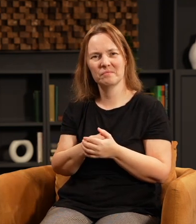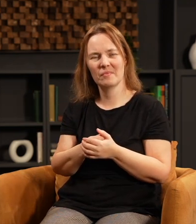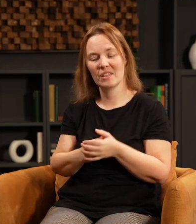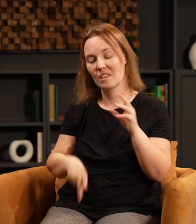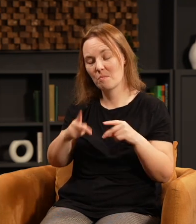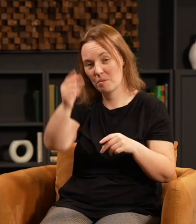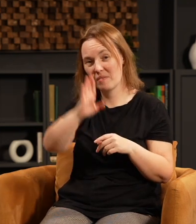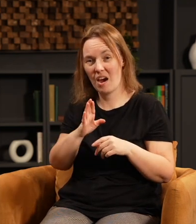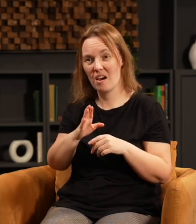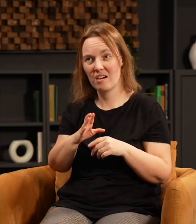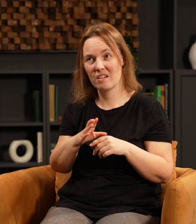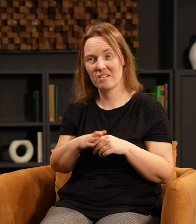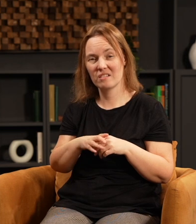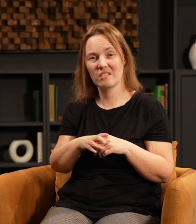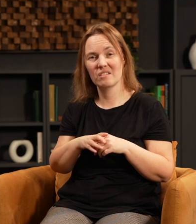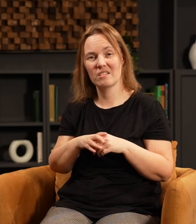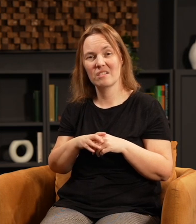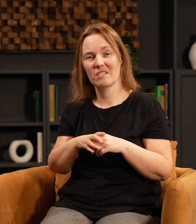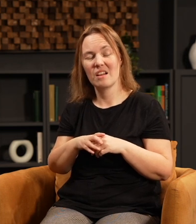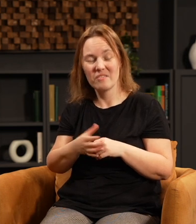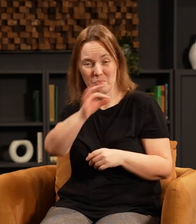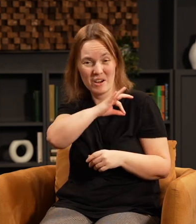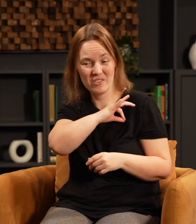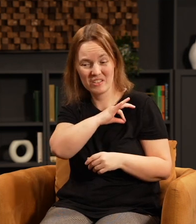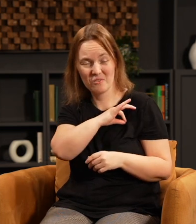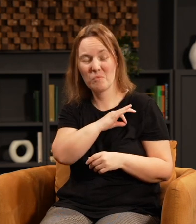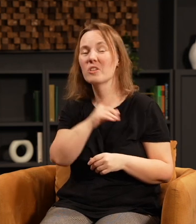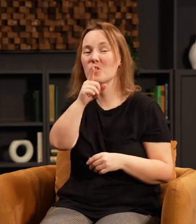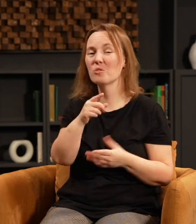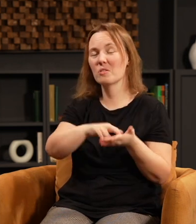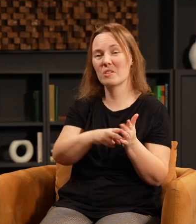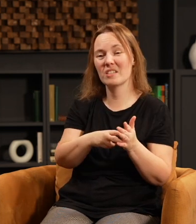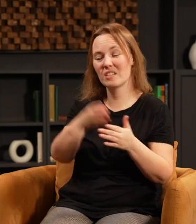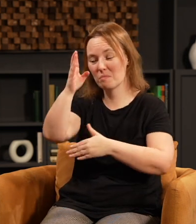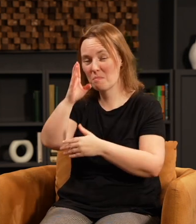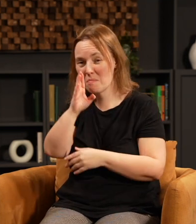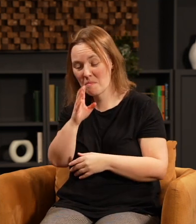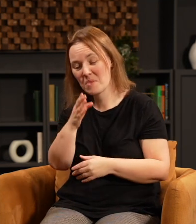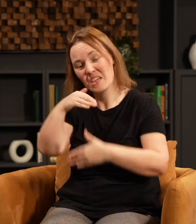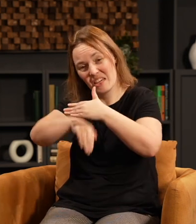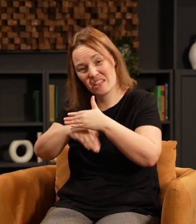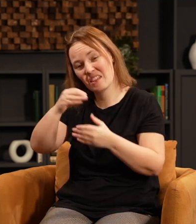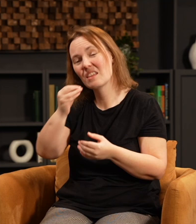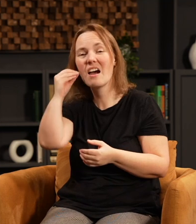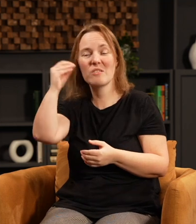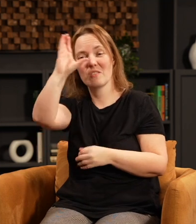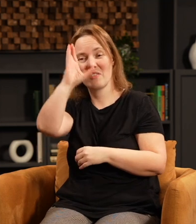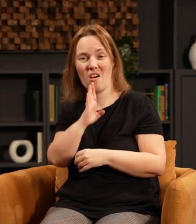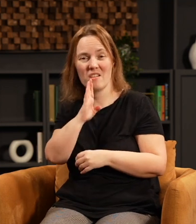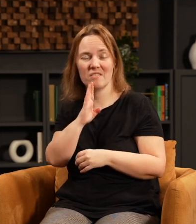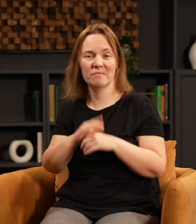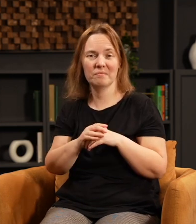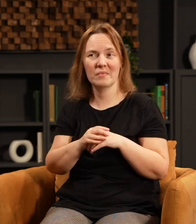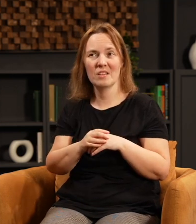God derive the benefits from what it means to actually be in the house of God. And saints, we need to understand, for those of